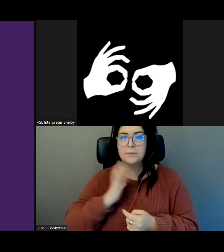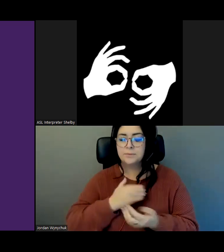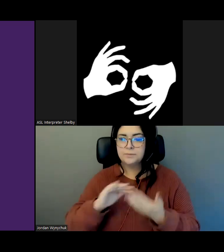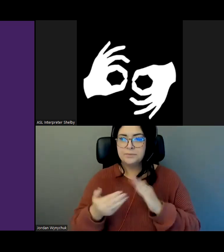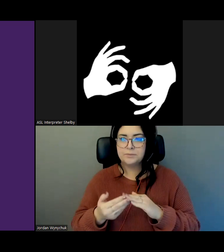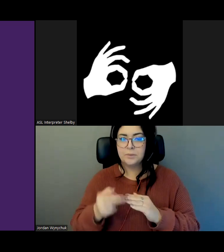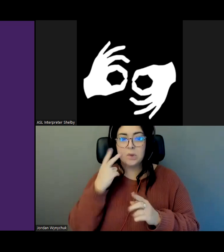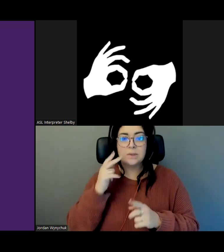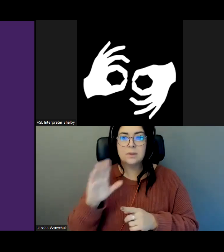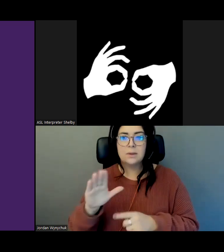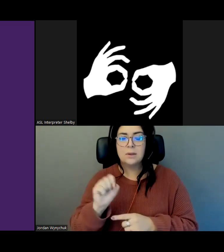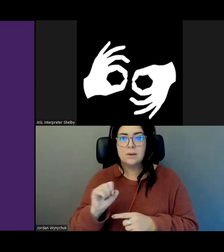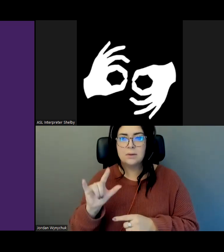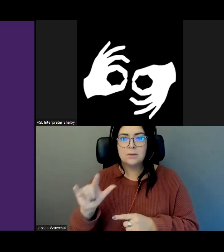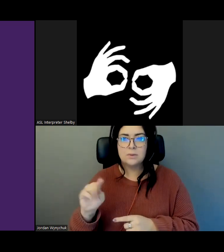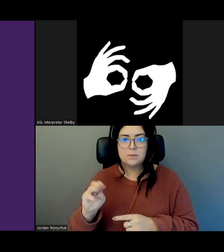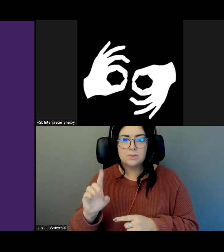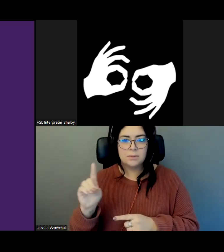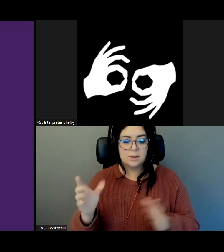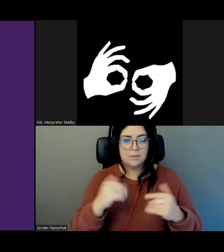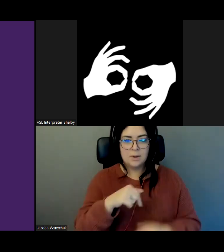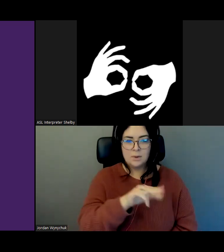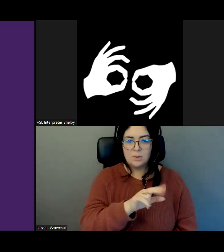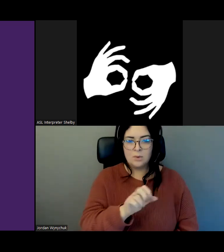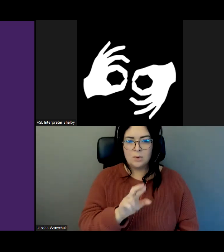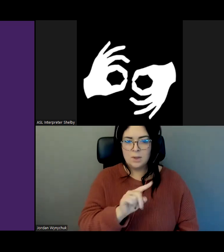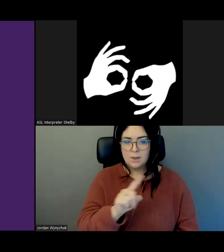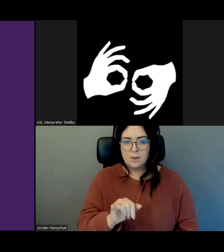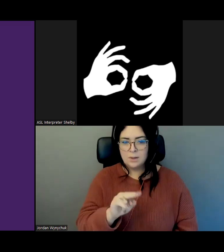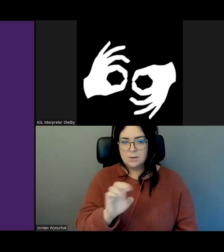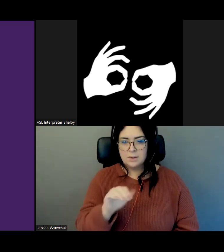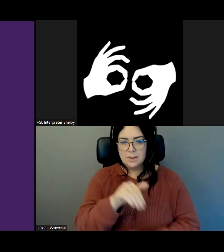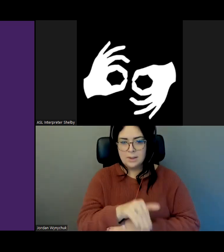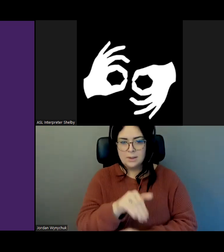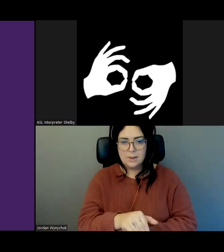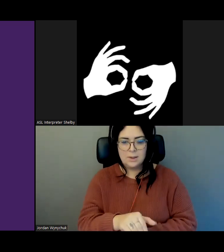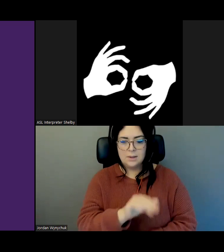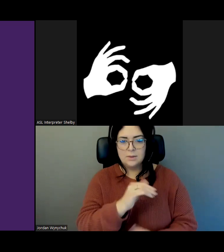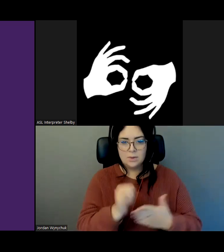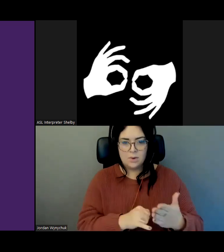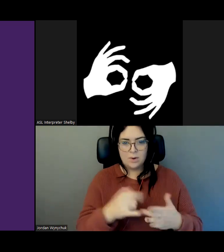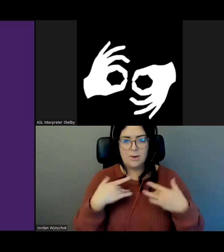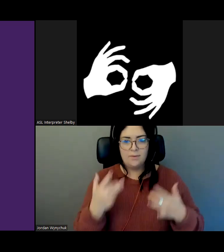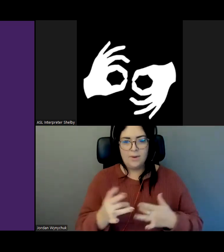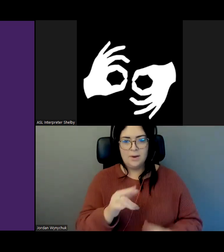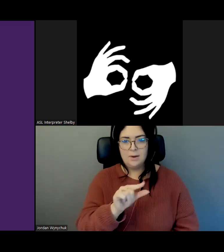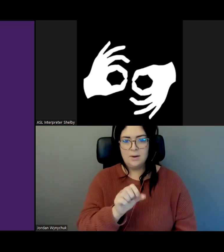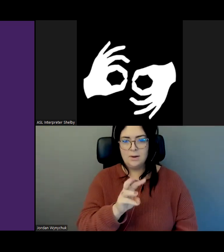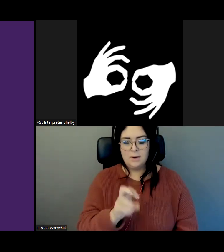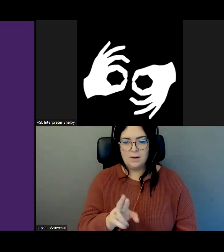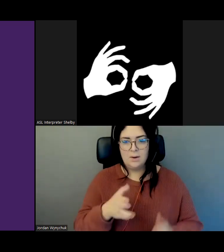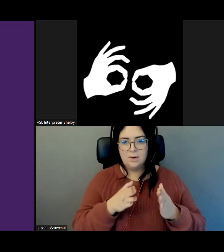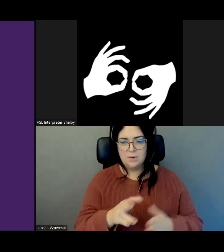work. And then we had Queer Zine Night, an art event at Gower Street United Church. That was last year prior to